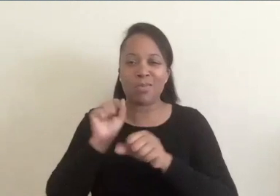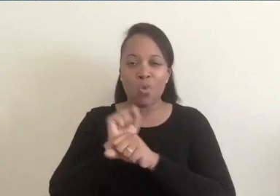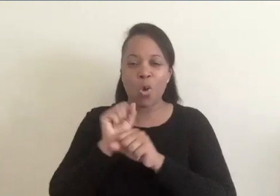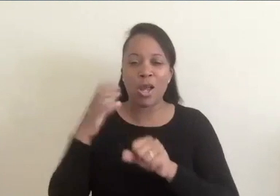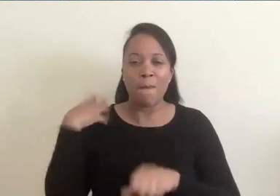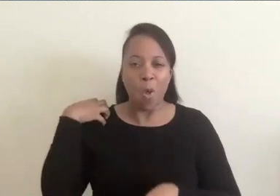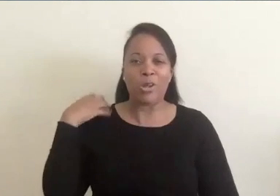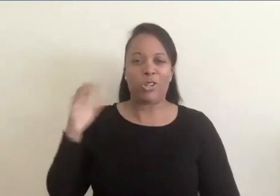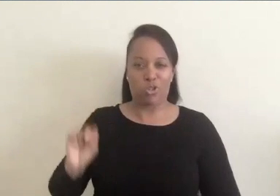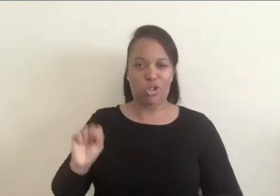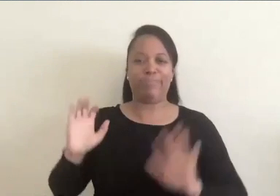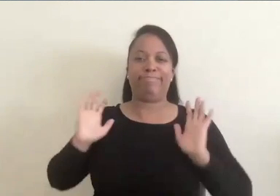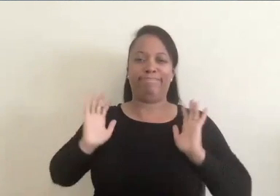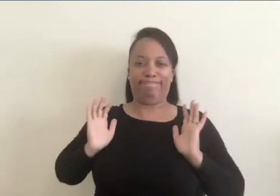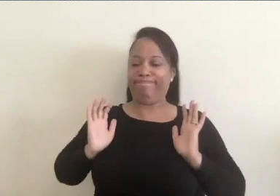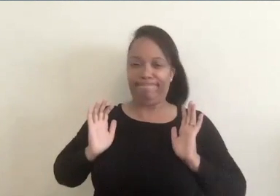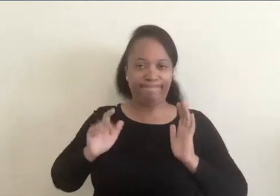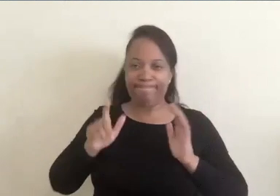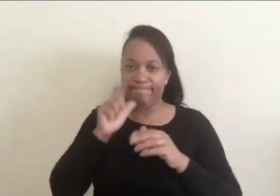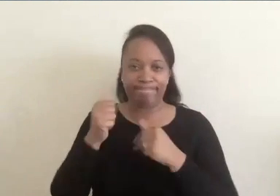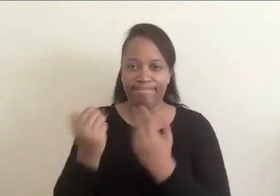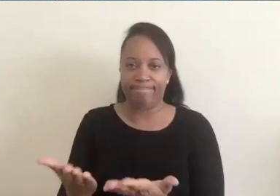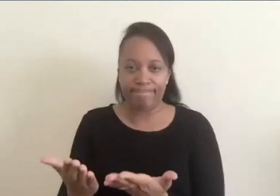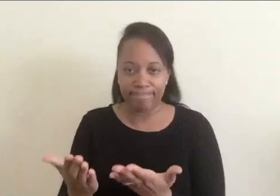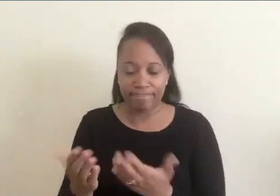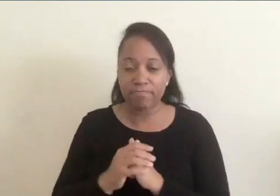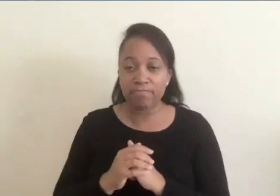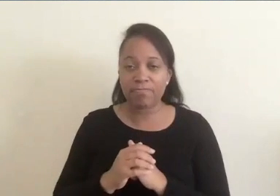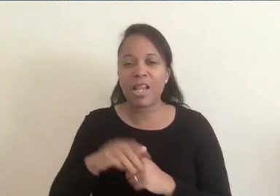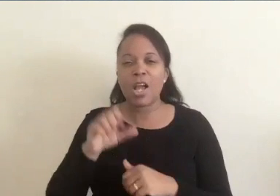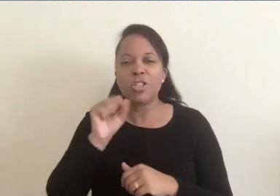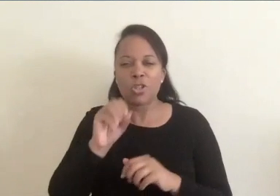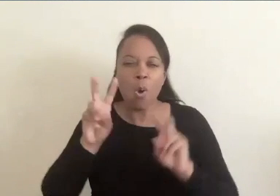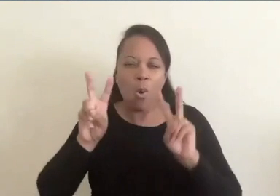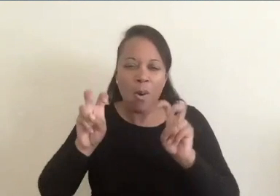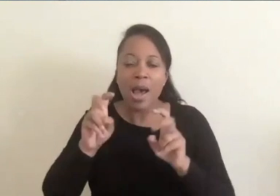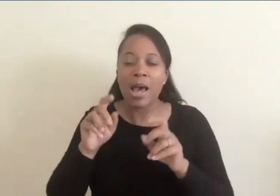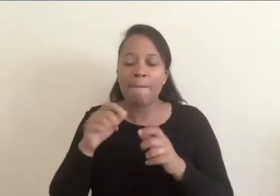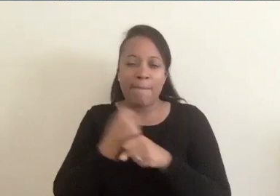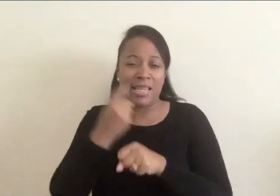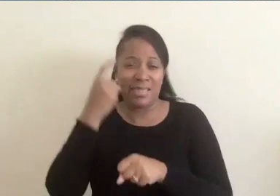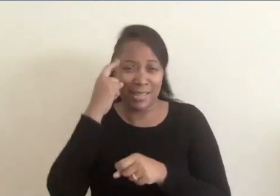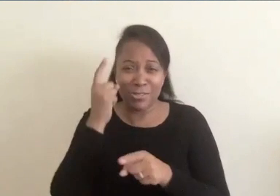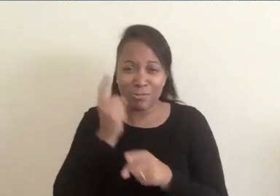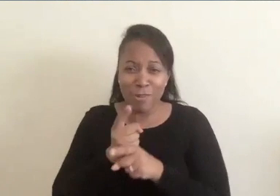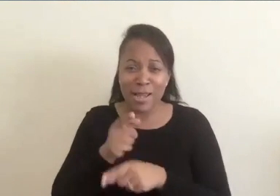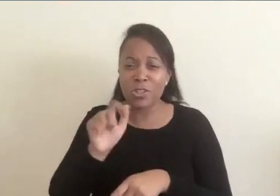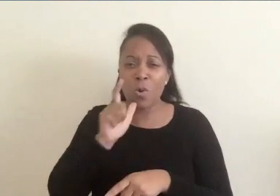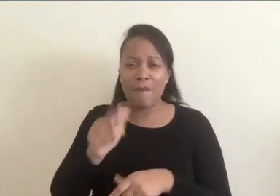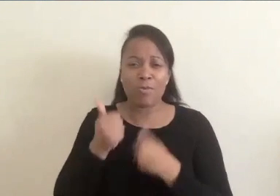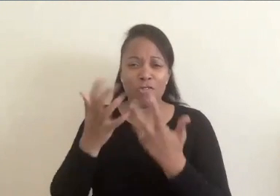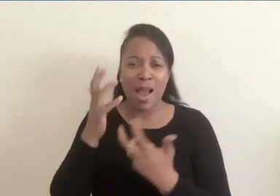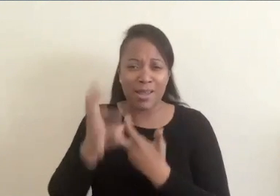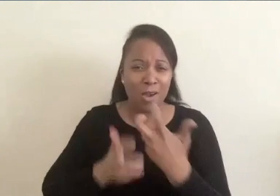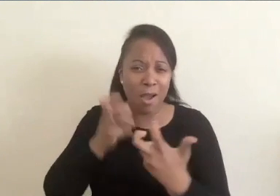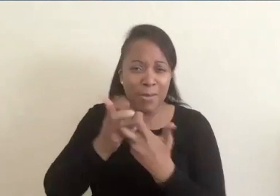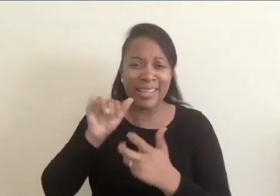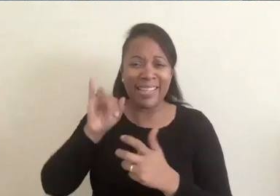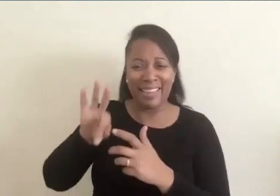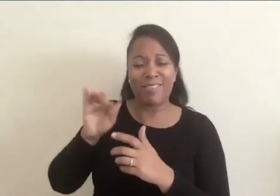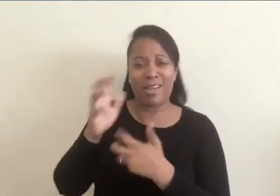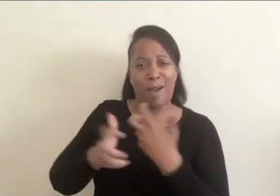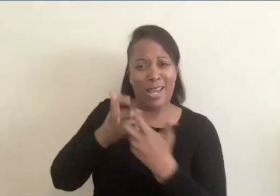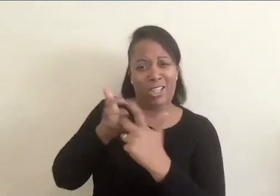accommodation. Again, I think that makes sense. You don't have to provide an accommodation if it's dangerous. That's essentially what that